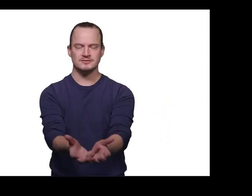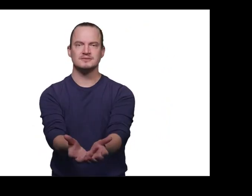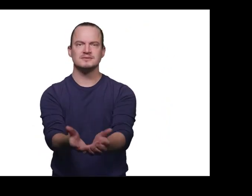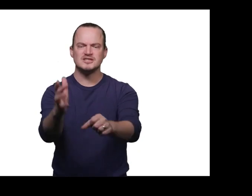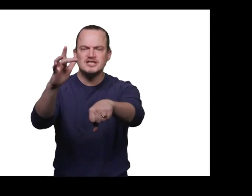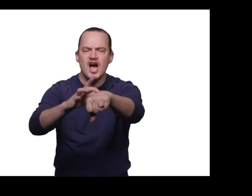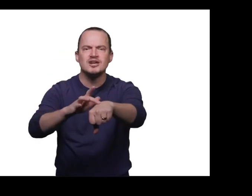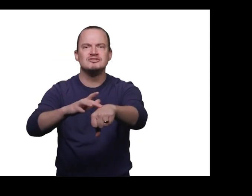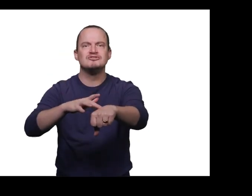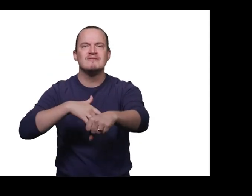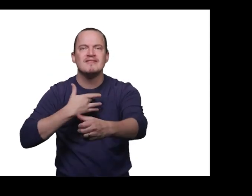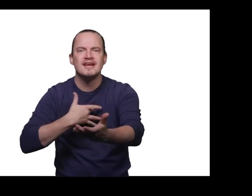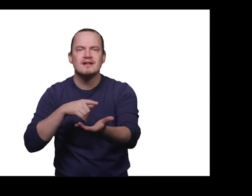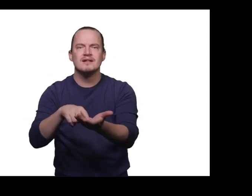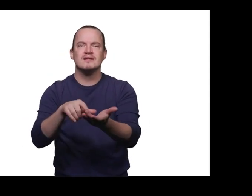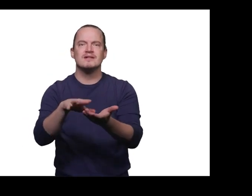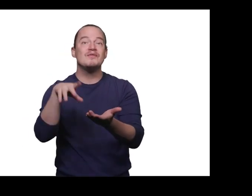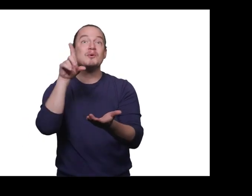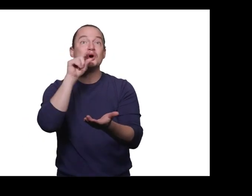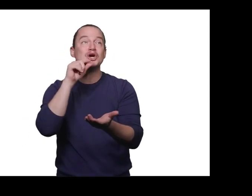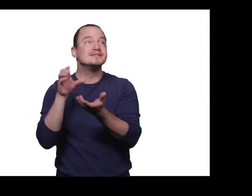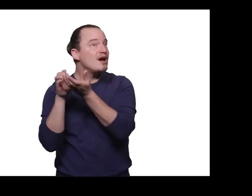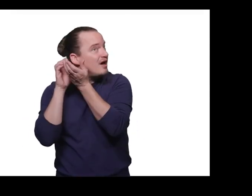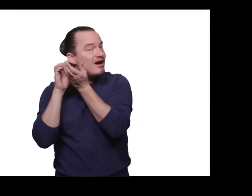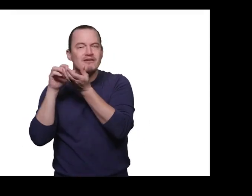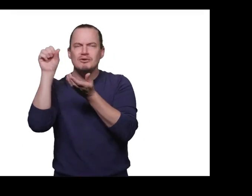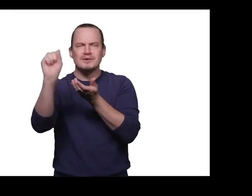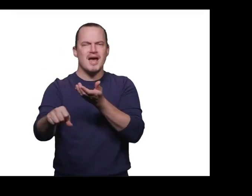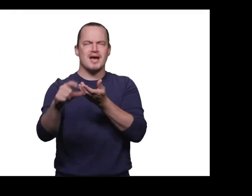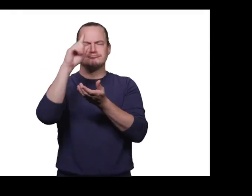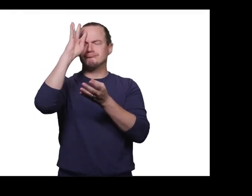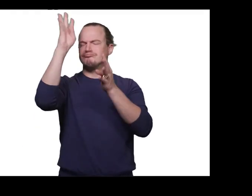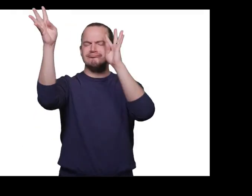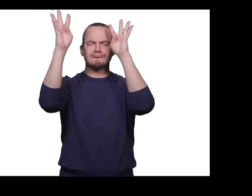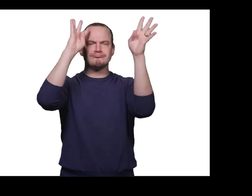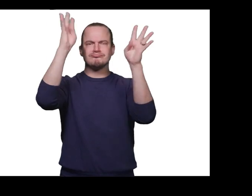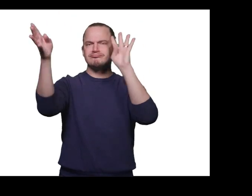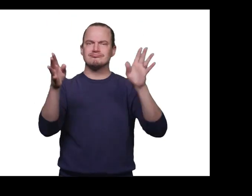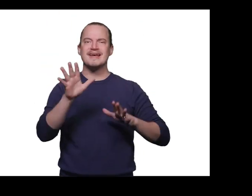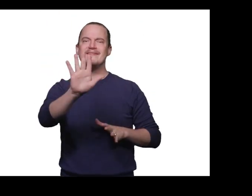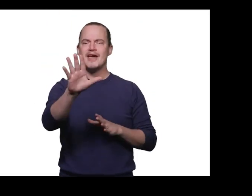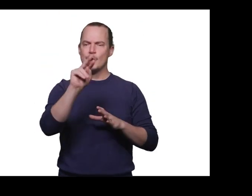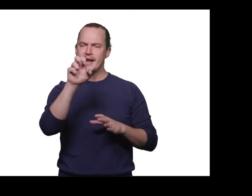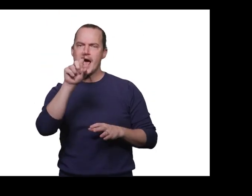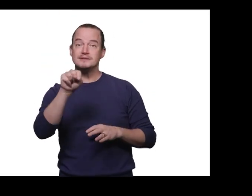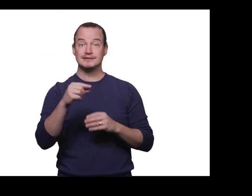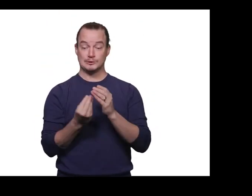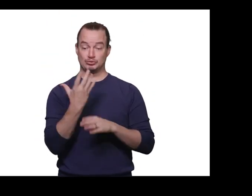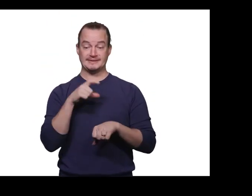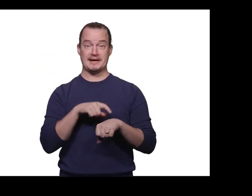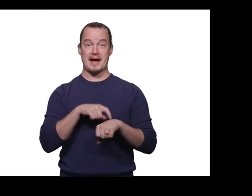hand. You can listen to the birds. You can check out their nest in the